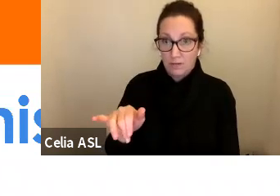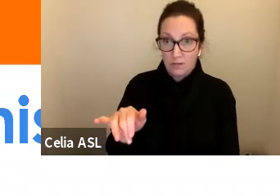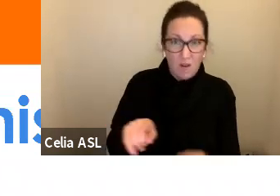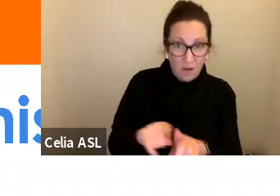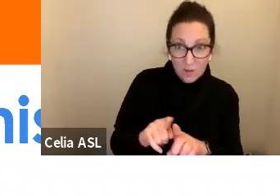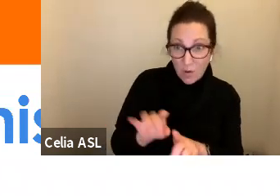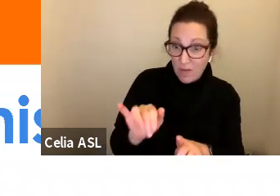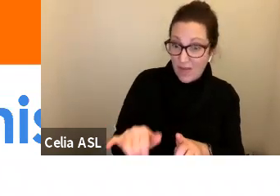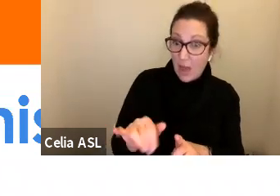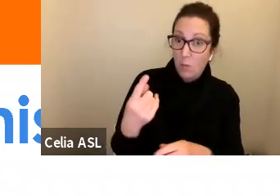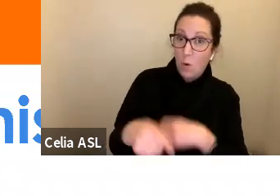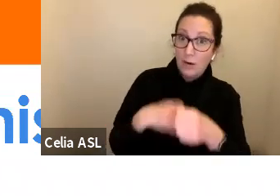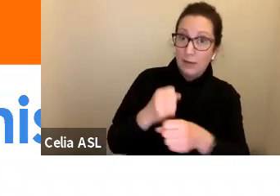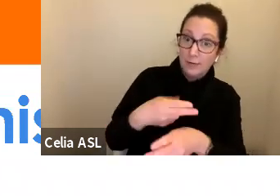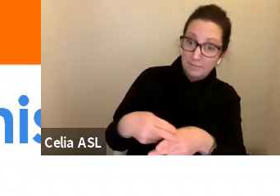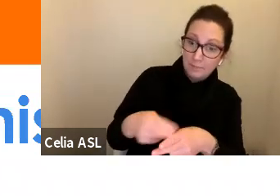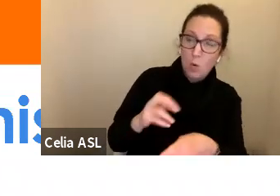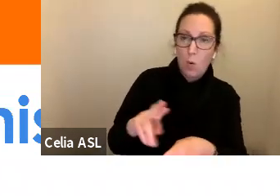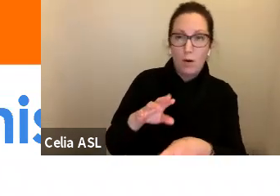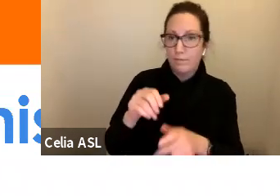their permanent new policy?